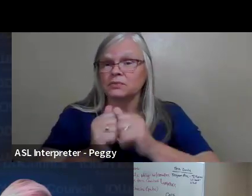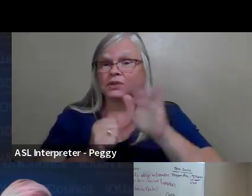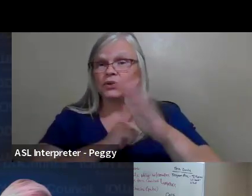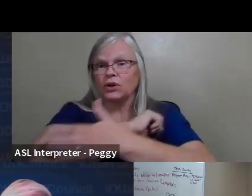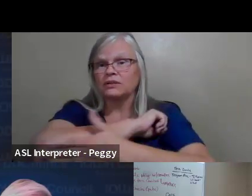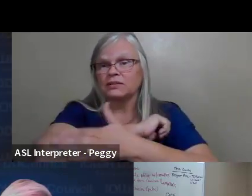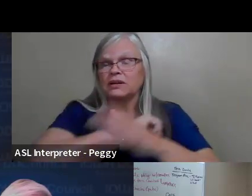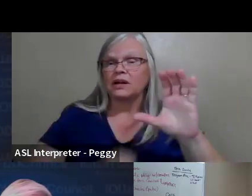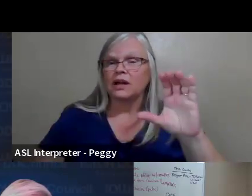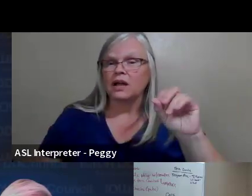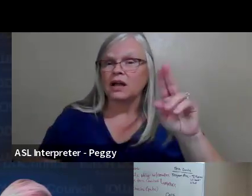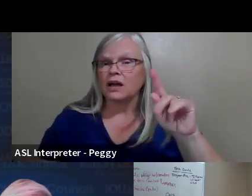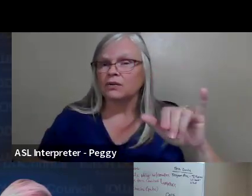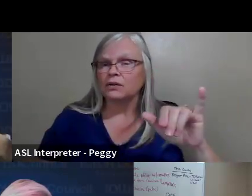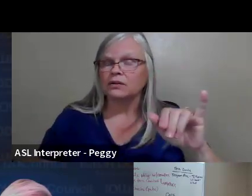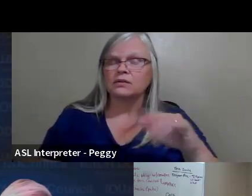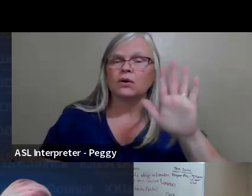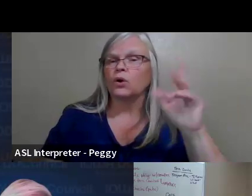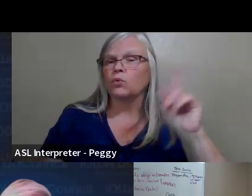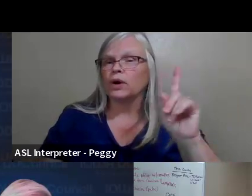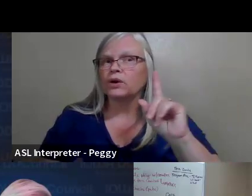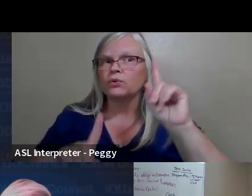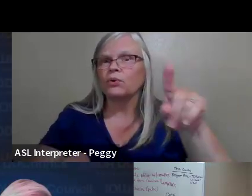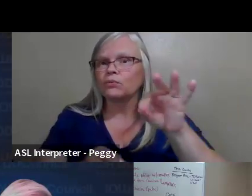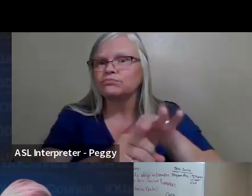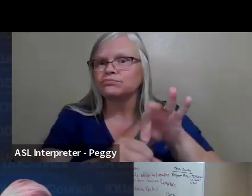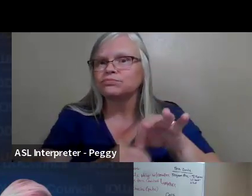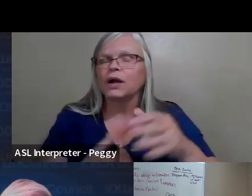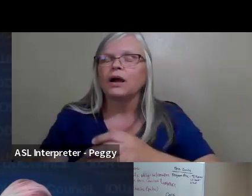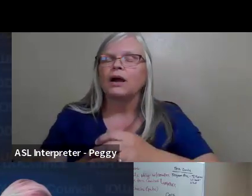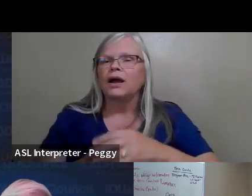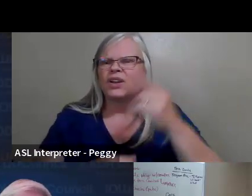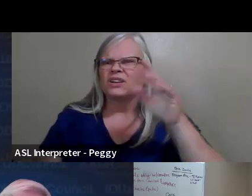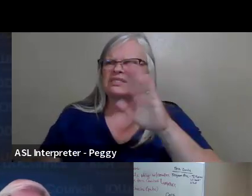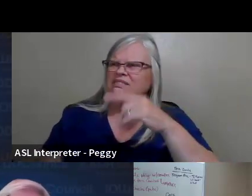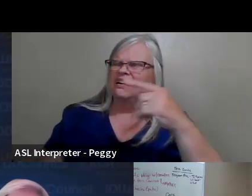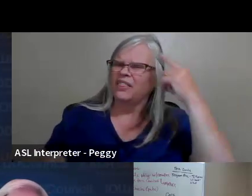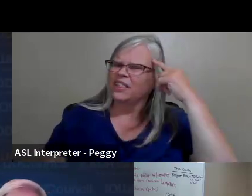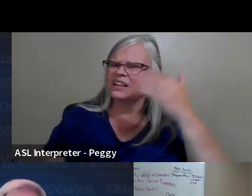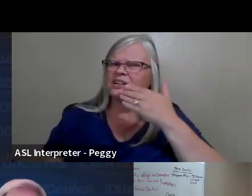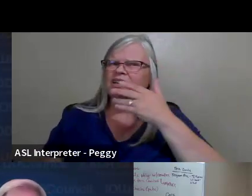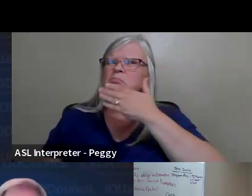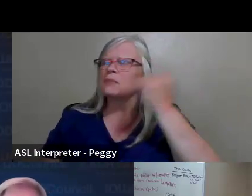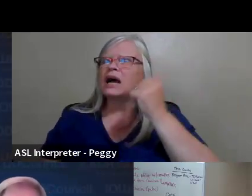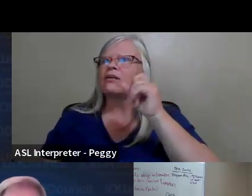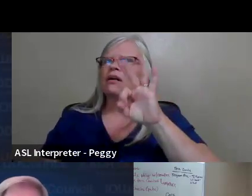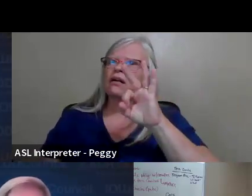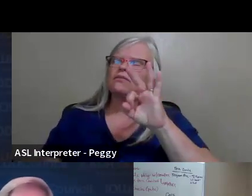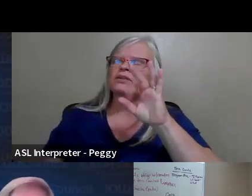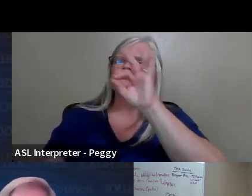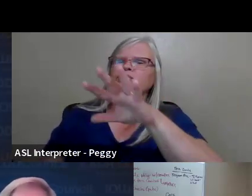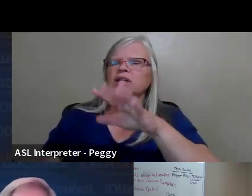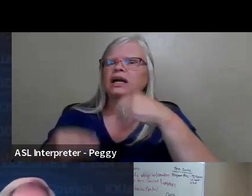or your polling place, whatever the case might be, and you feel like something could have been done better, we want to hear about it. We want to be